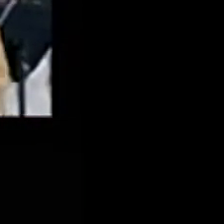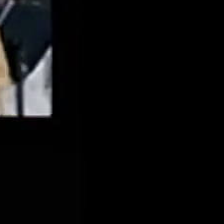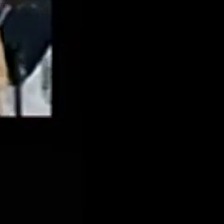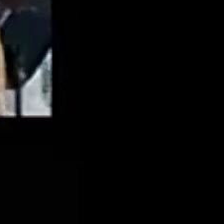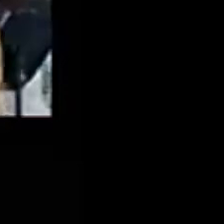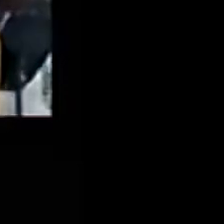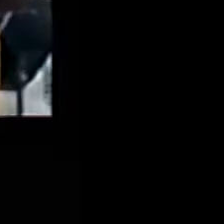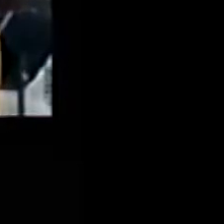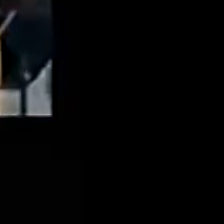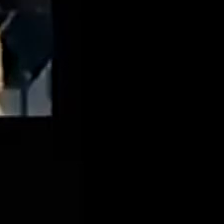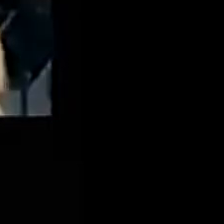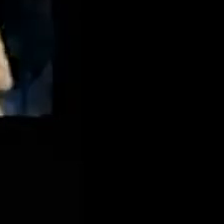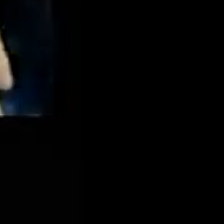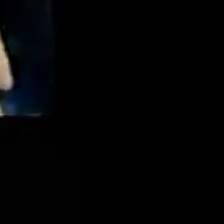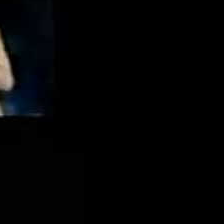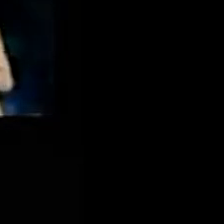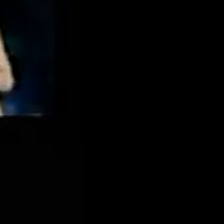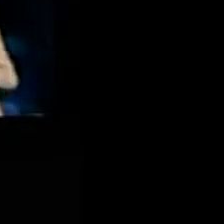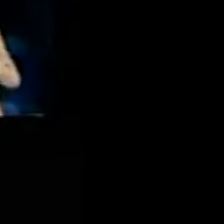glad you'll be